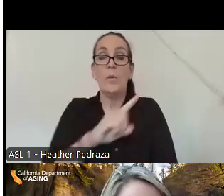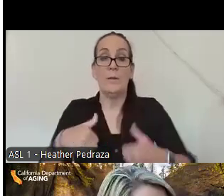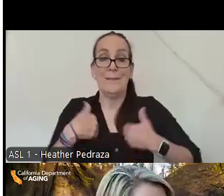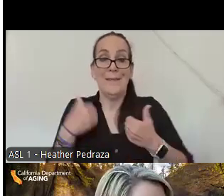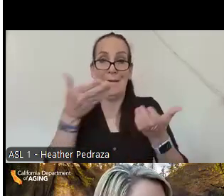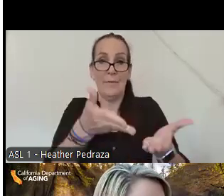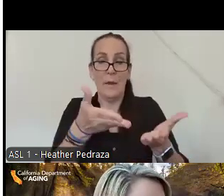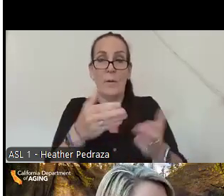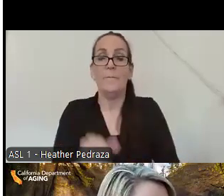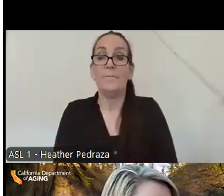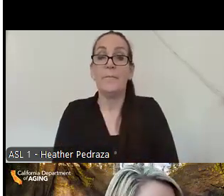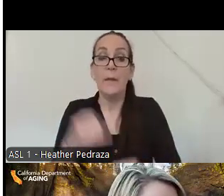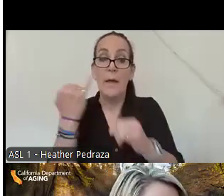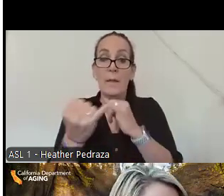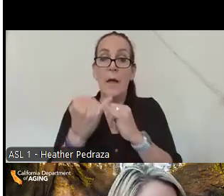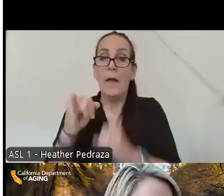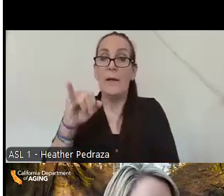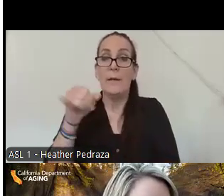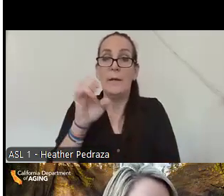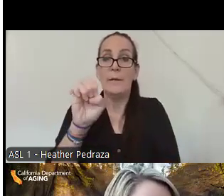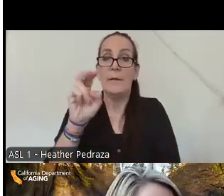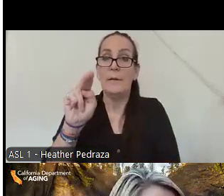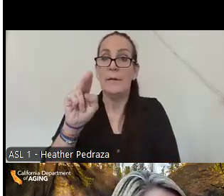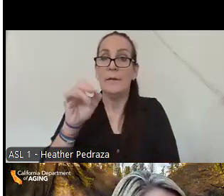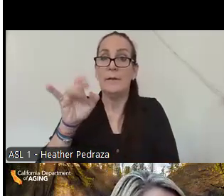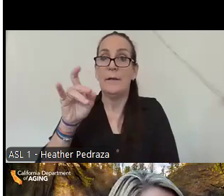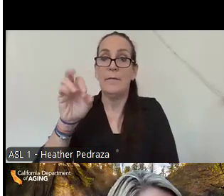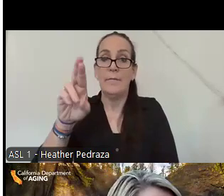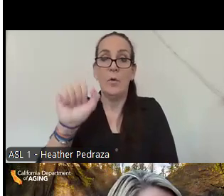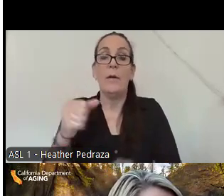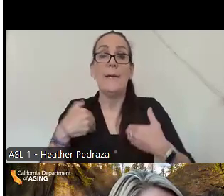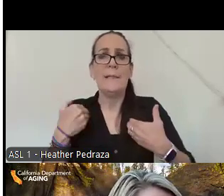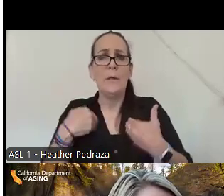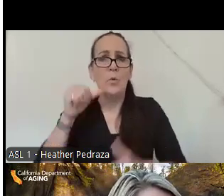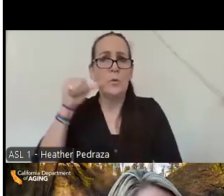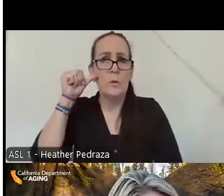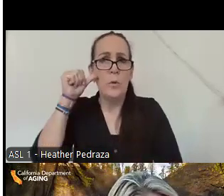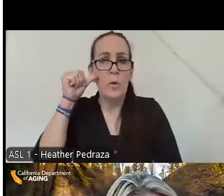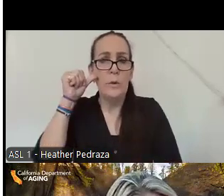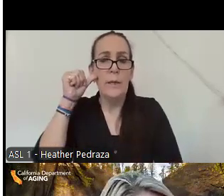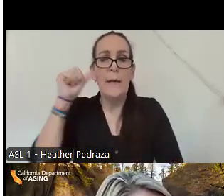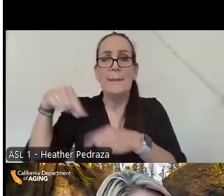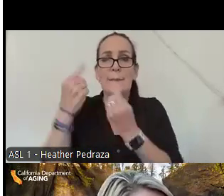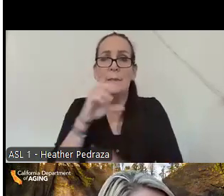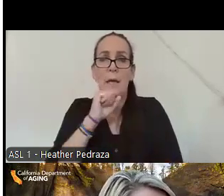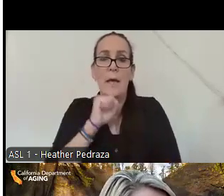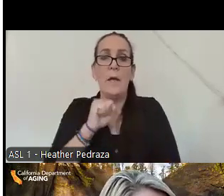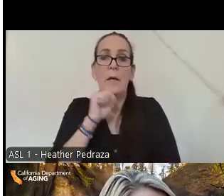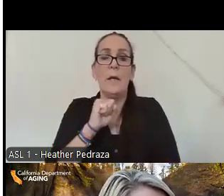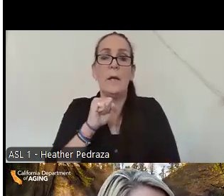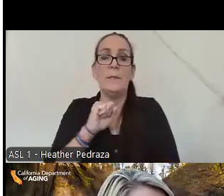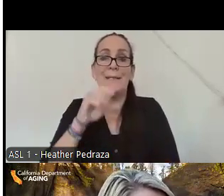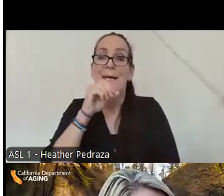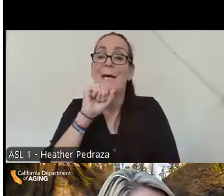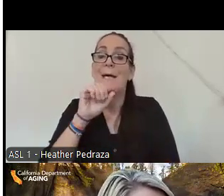And finally, Jennifer is a younger adult who's lived with since the age of 6, has lived with juvenile